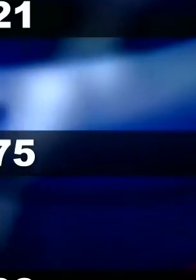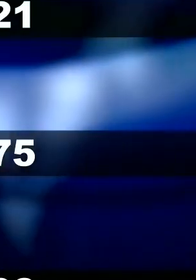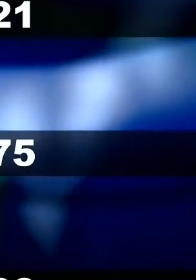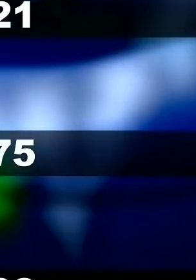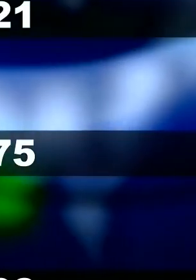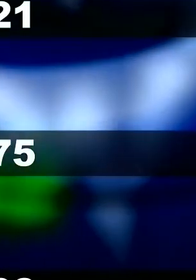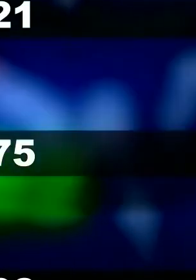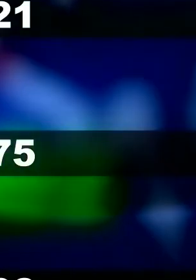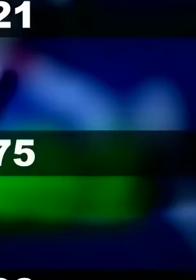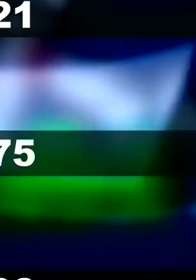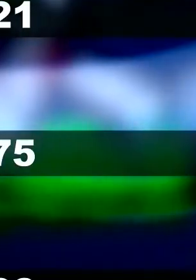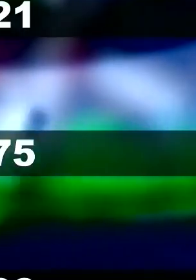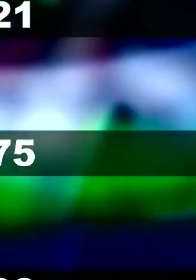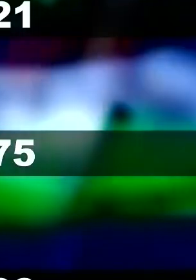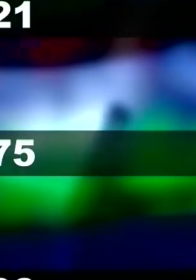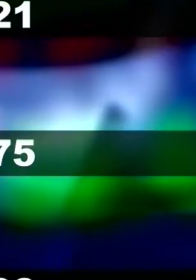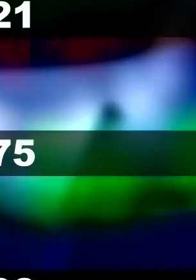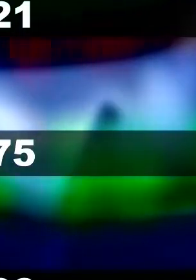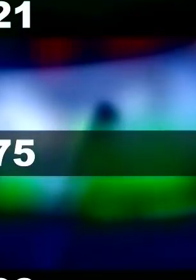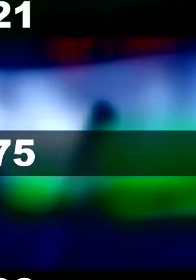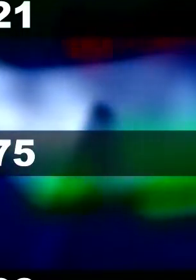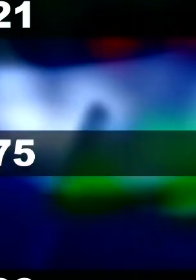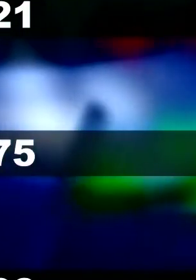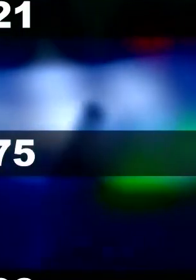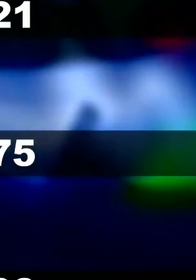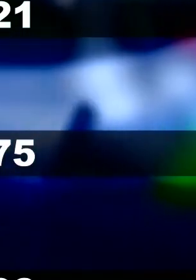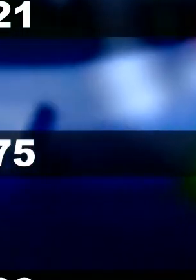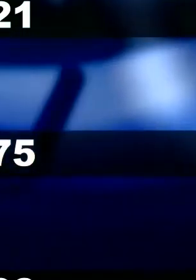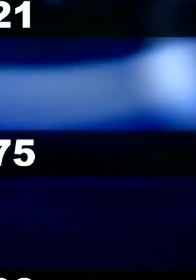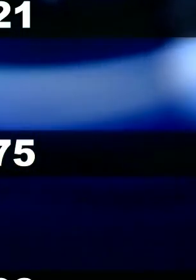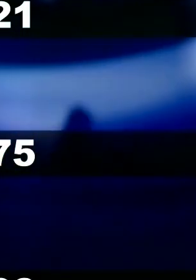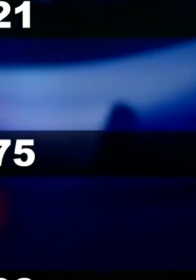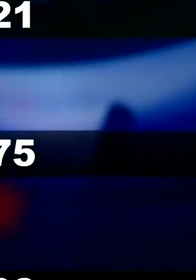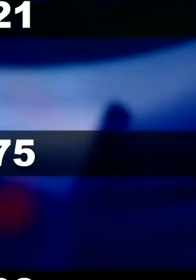Financial Corporation Limited was the volume leader with